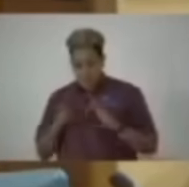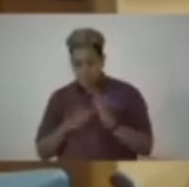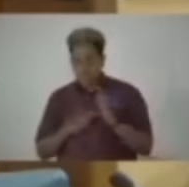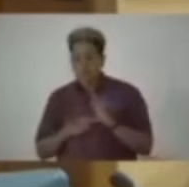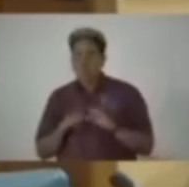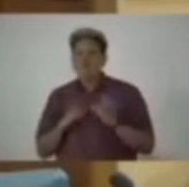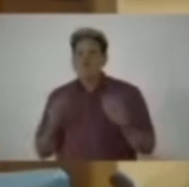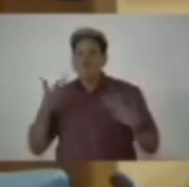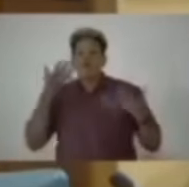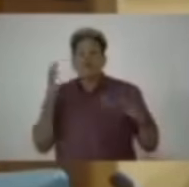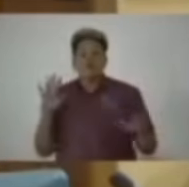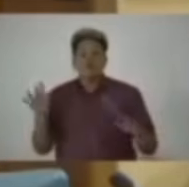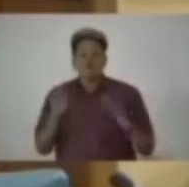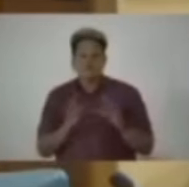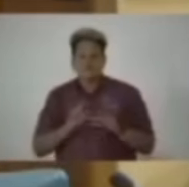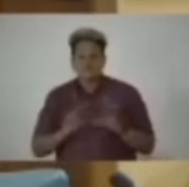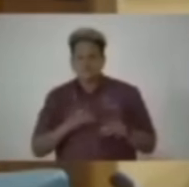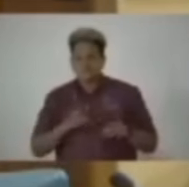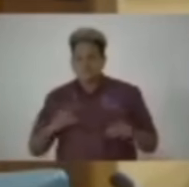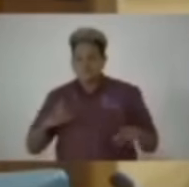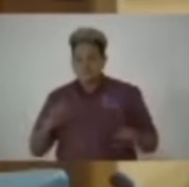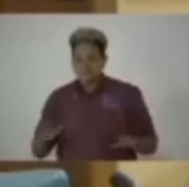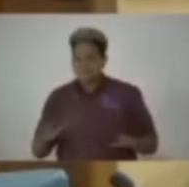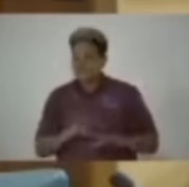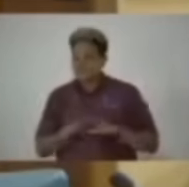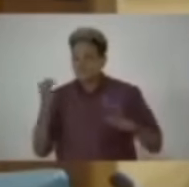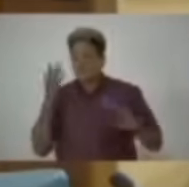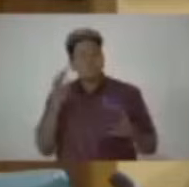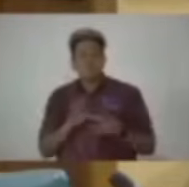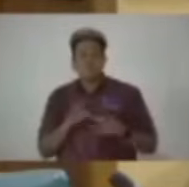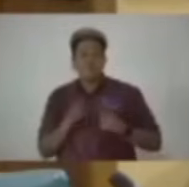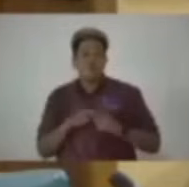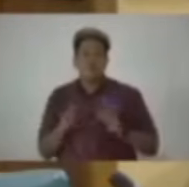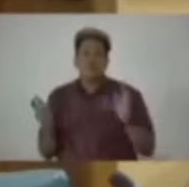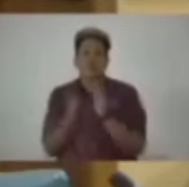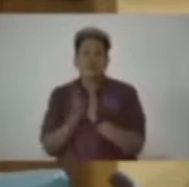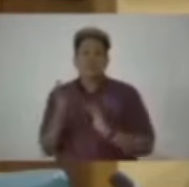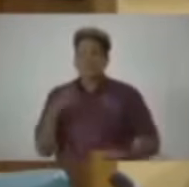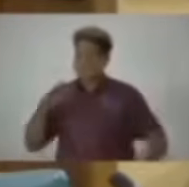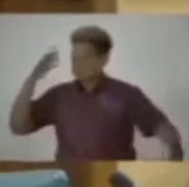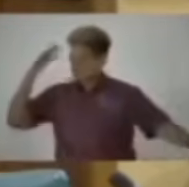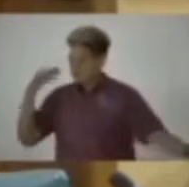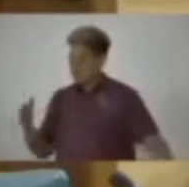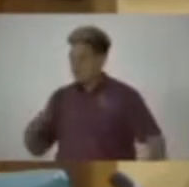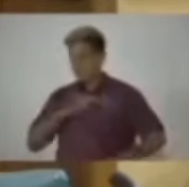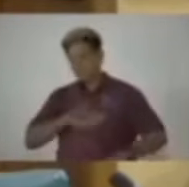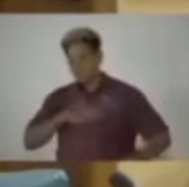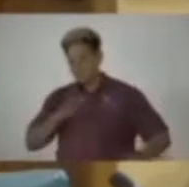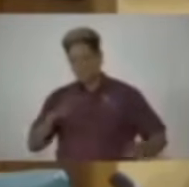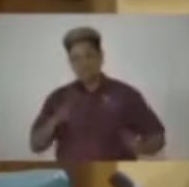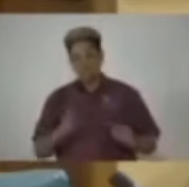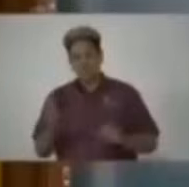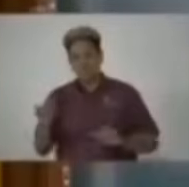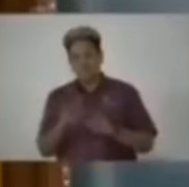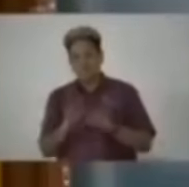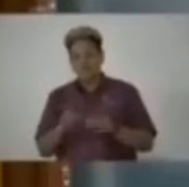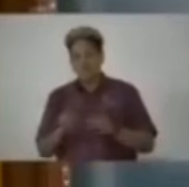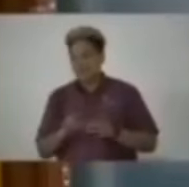you're speaking, member. It's a... I don't know, no. Please, please, please remove that